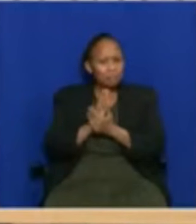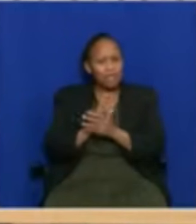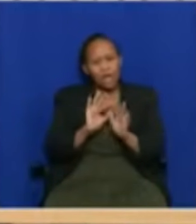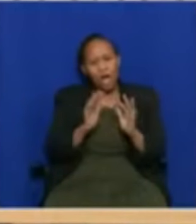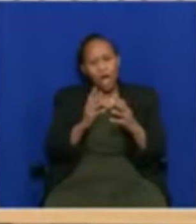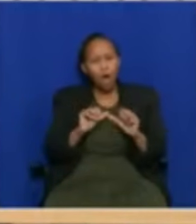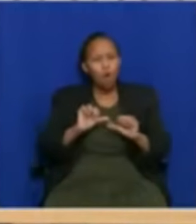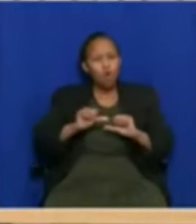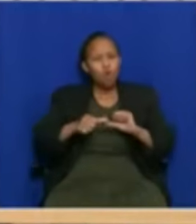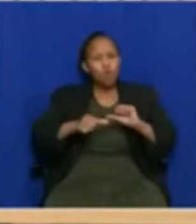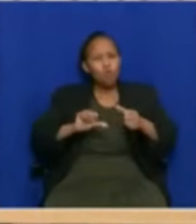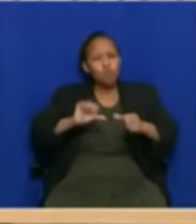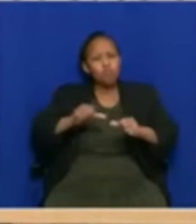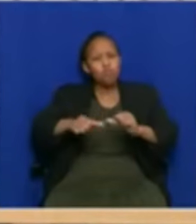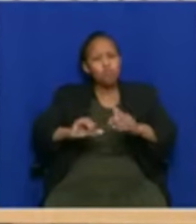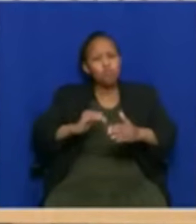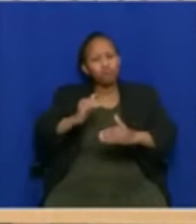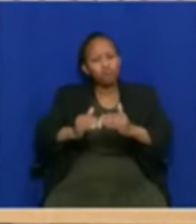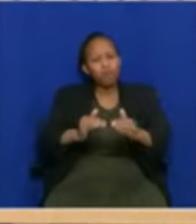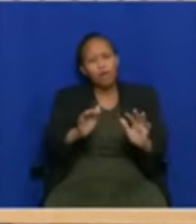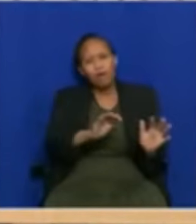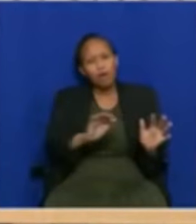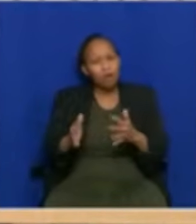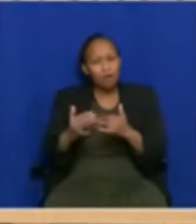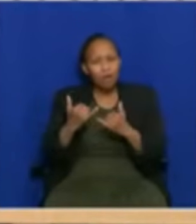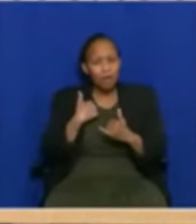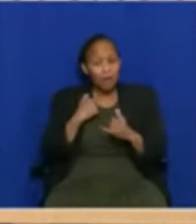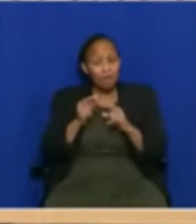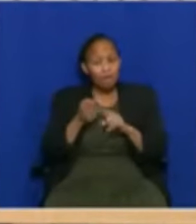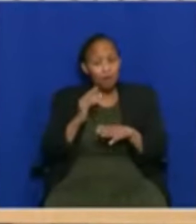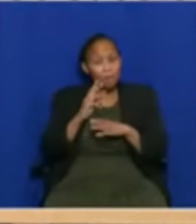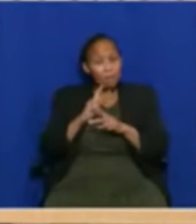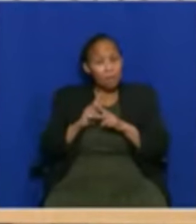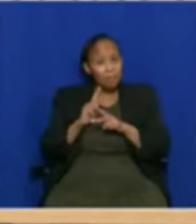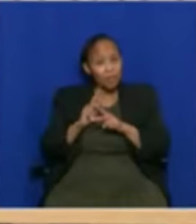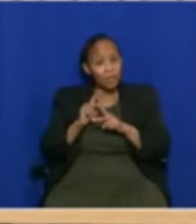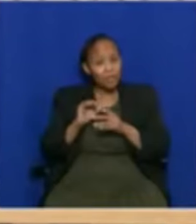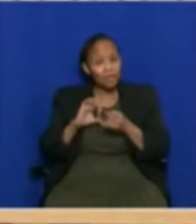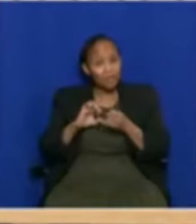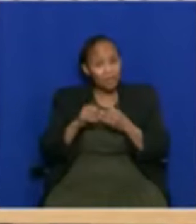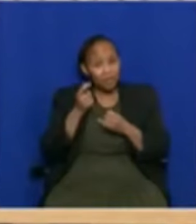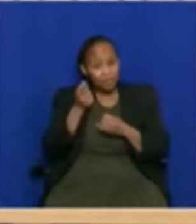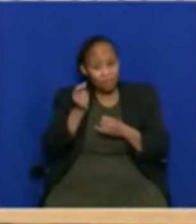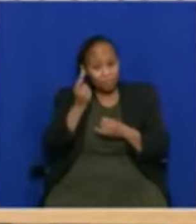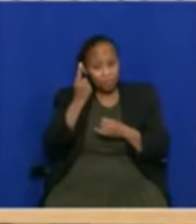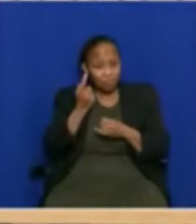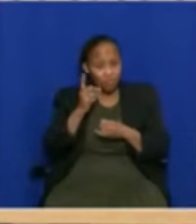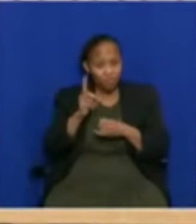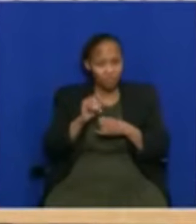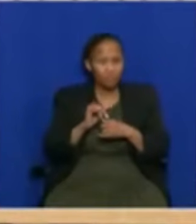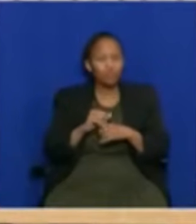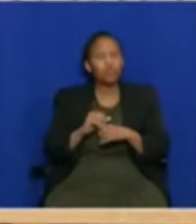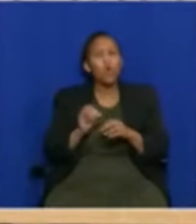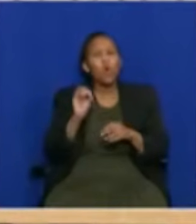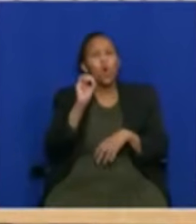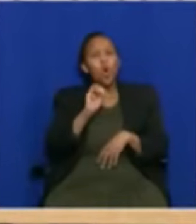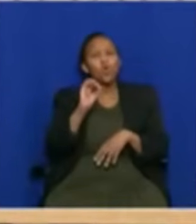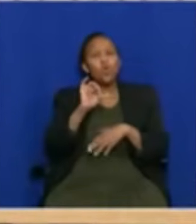in preparation is the chronology from October